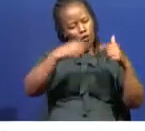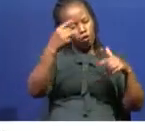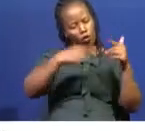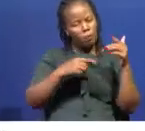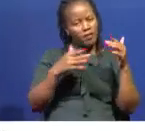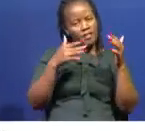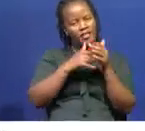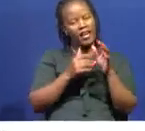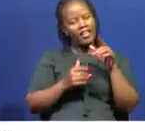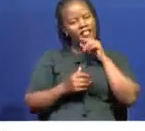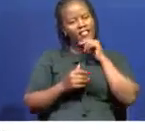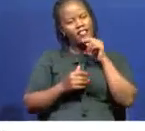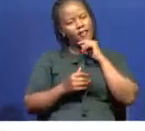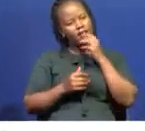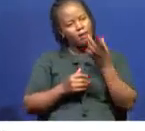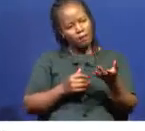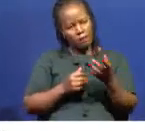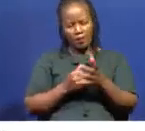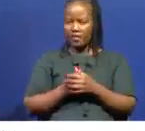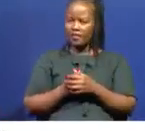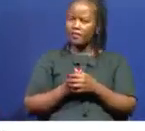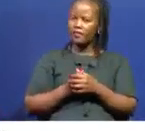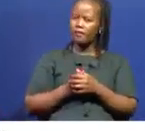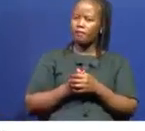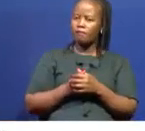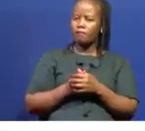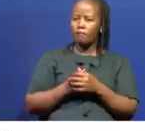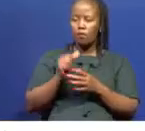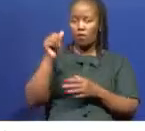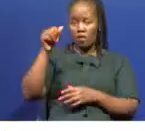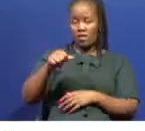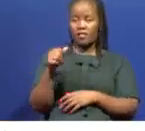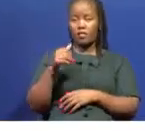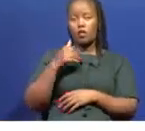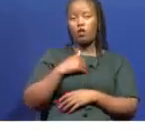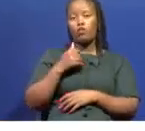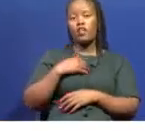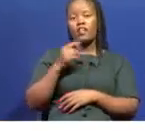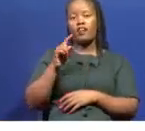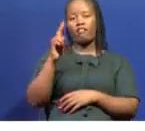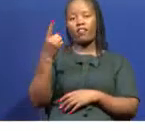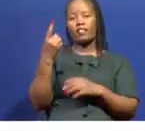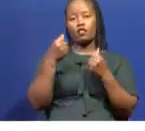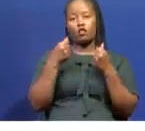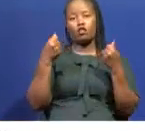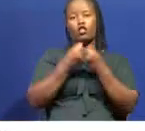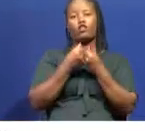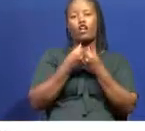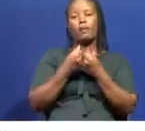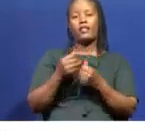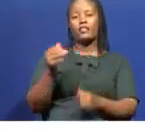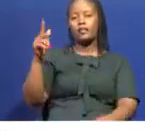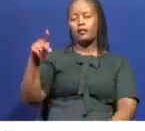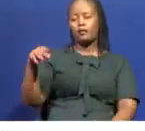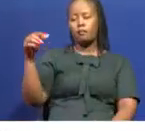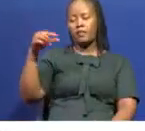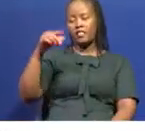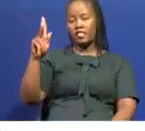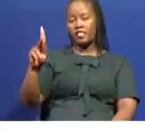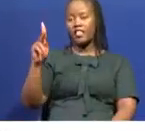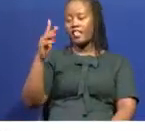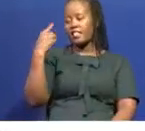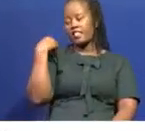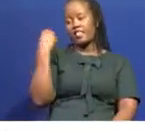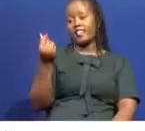men? Yes, we had the first tournament of the second season of PGK that concluded yesterday at Vet